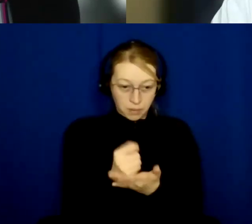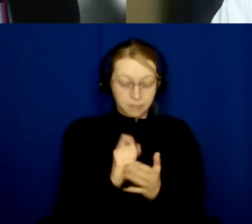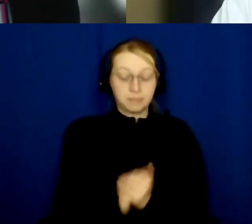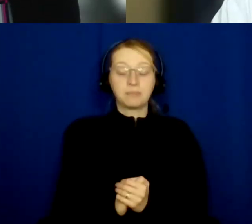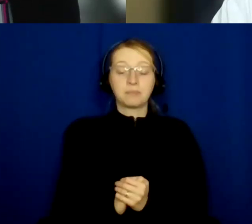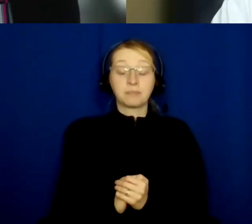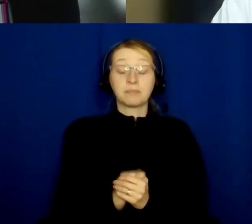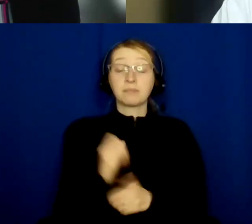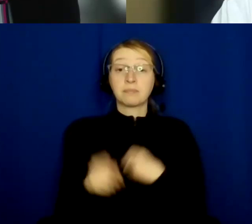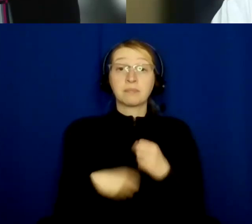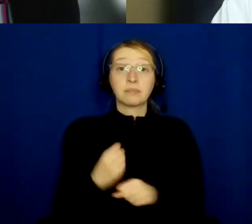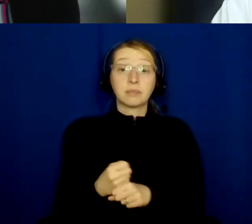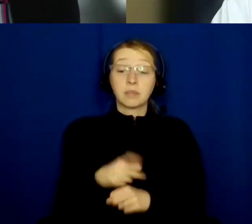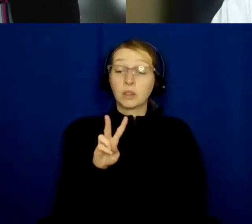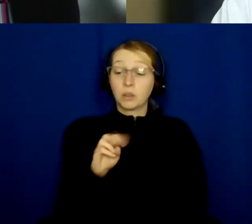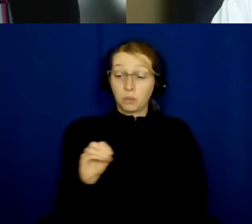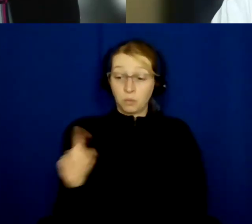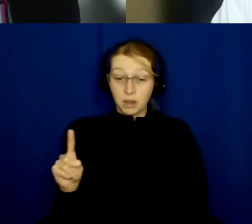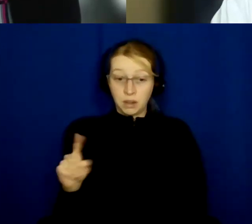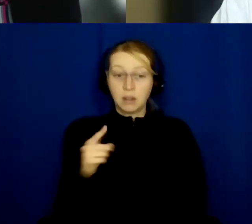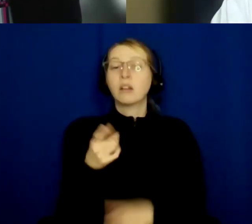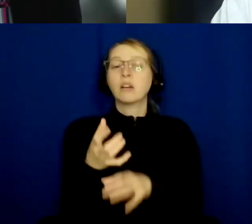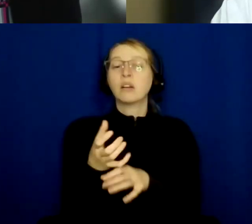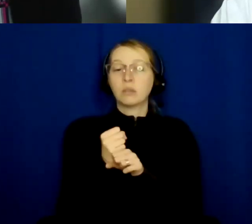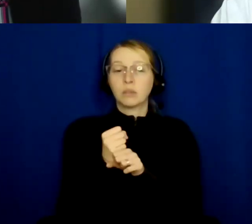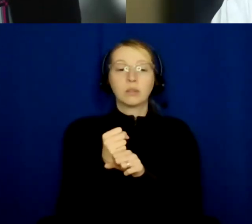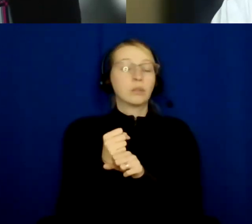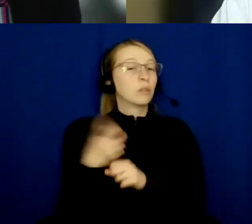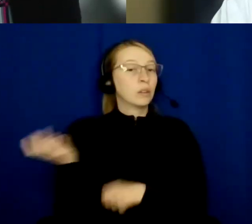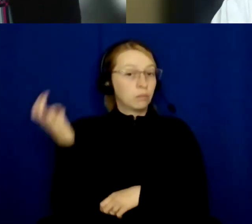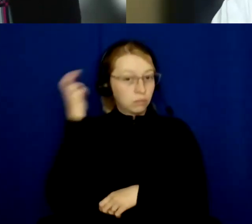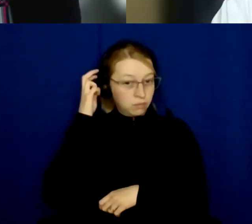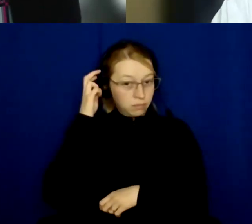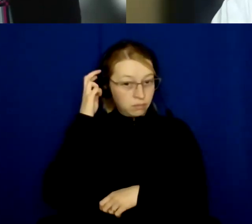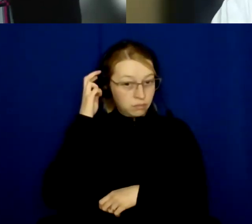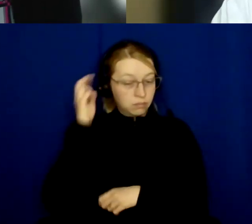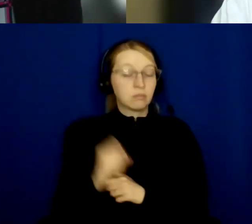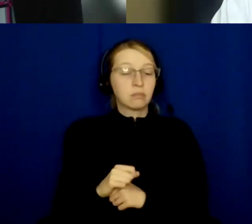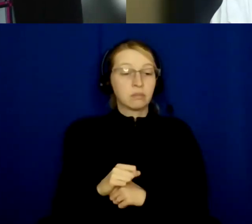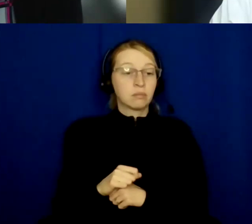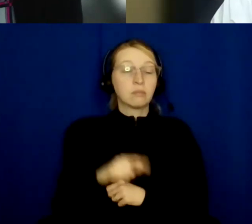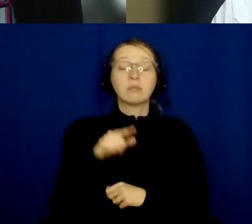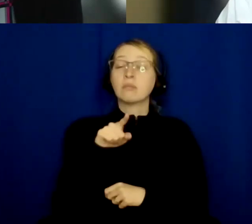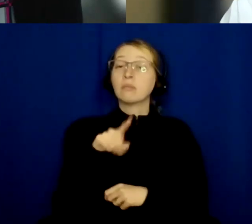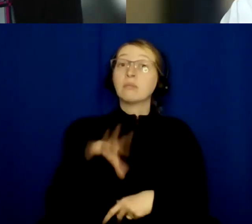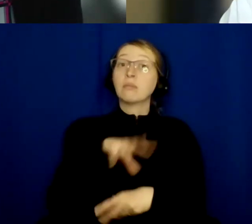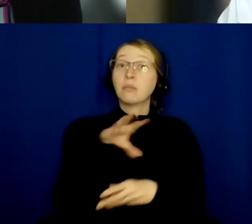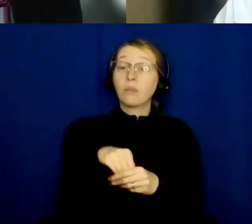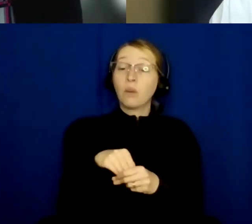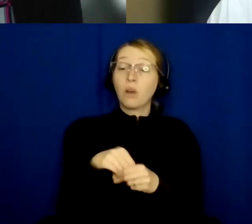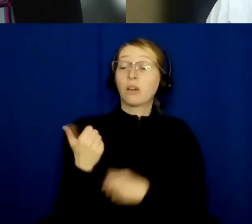2001, he received a cochlear implant. Michael's been involved with the Canadian Hard of Hearing